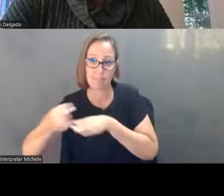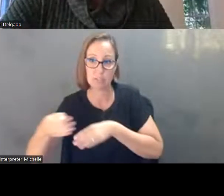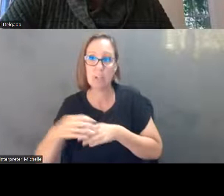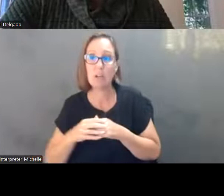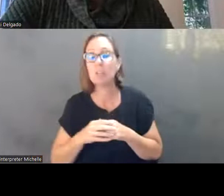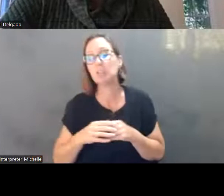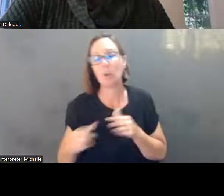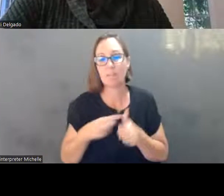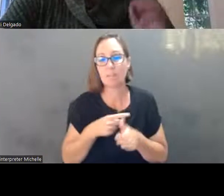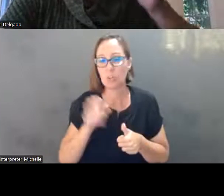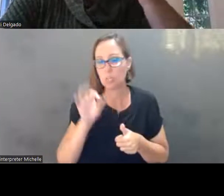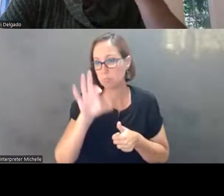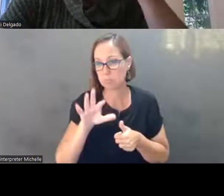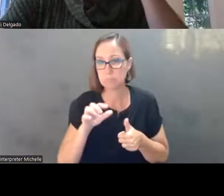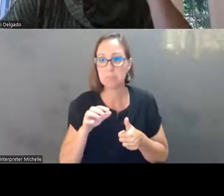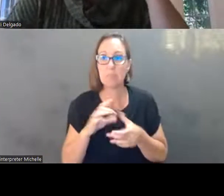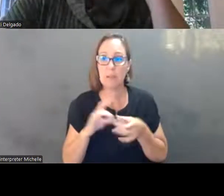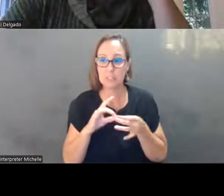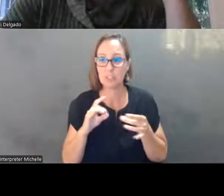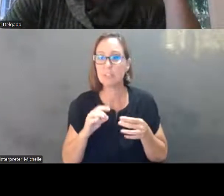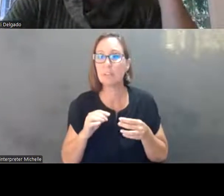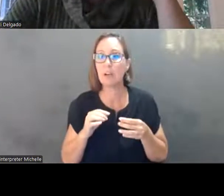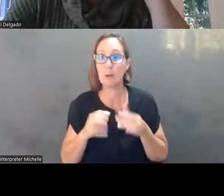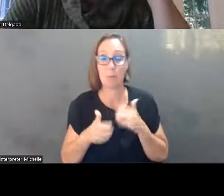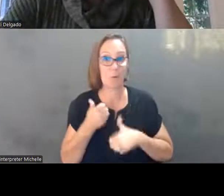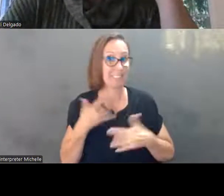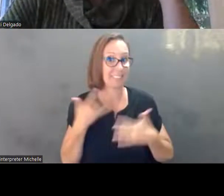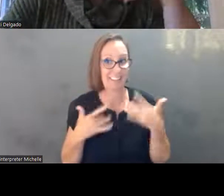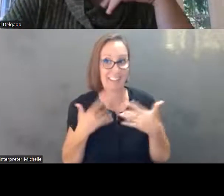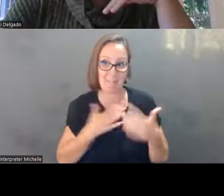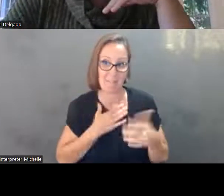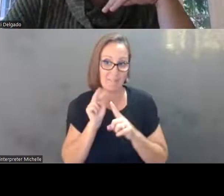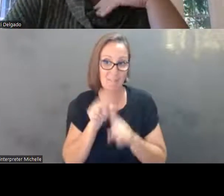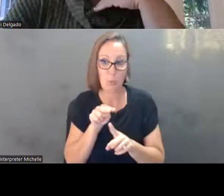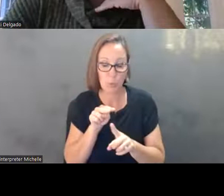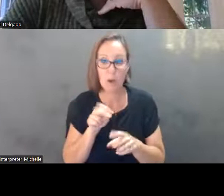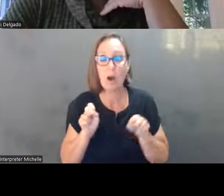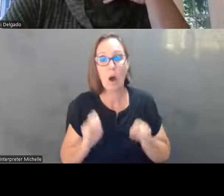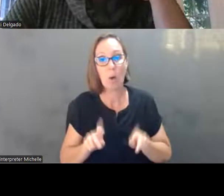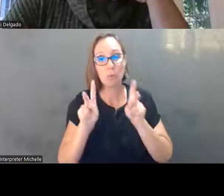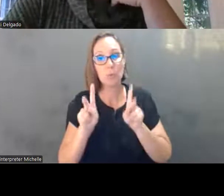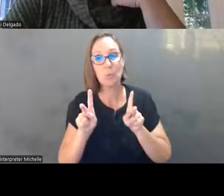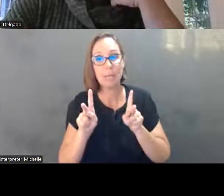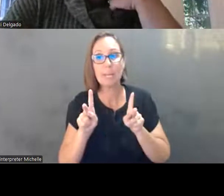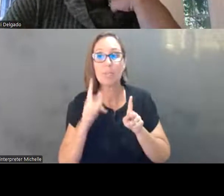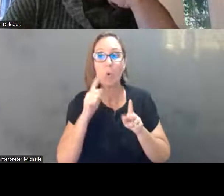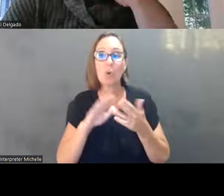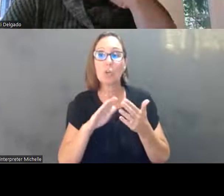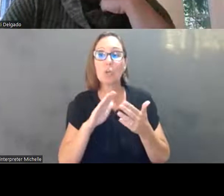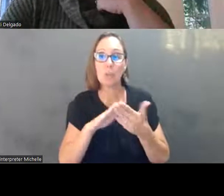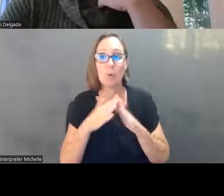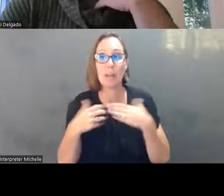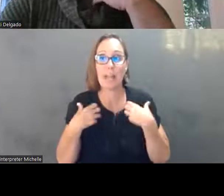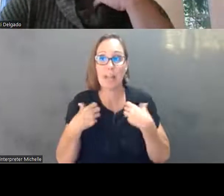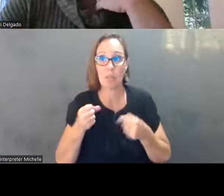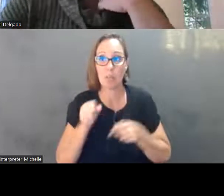talk about, which is probably one of the most exciting for me, is the opportunity for community health workers and